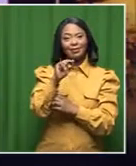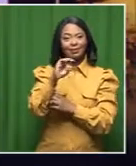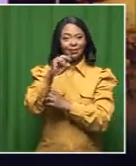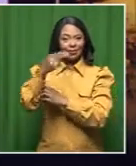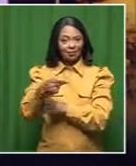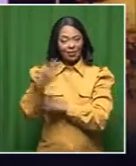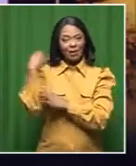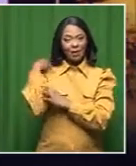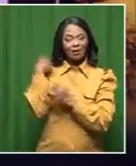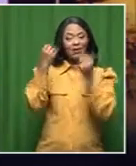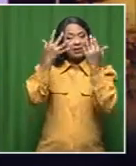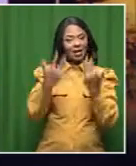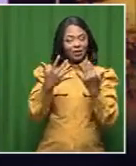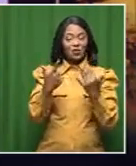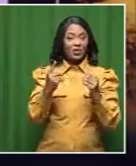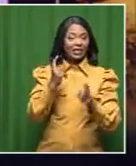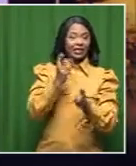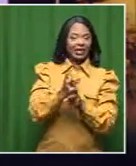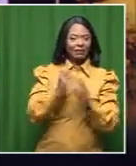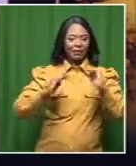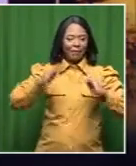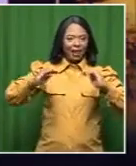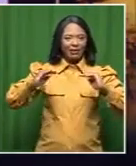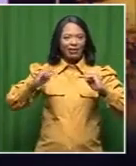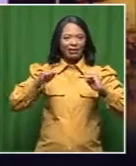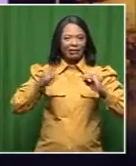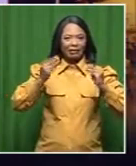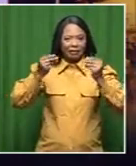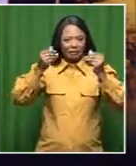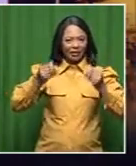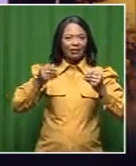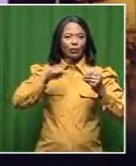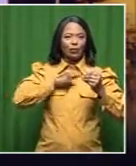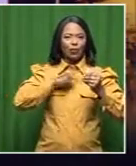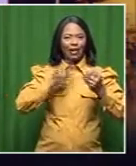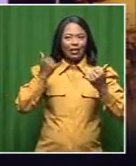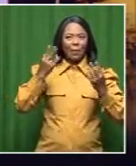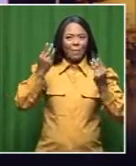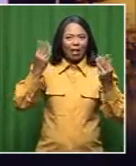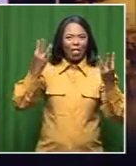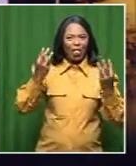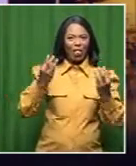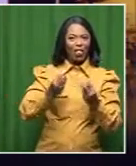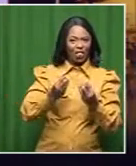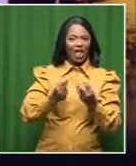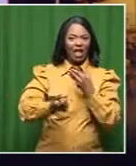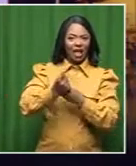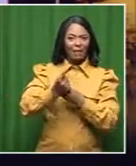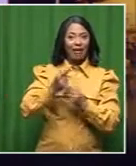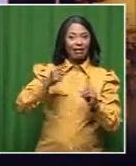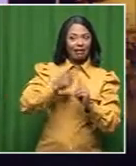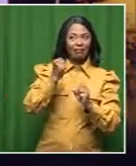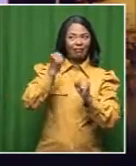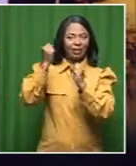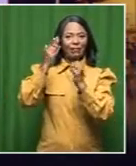have a tough balancing act as spending priorities compete for limited resources. And this, of course, as he delivers that